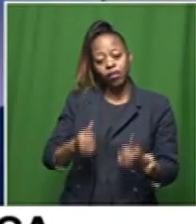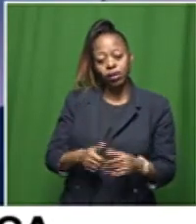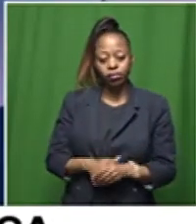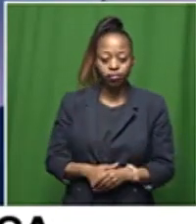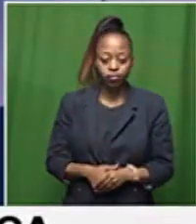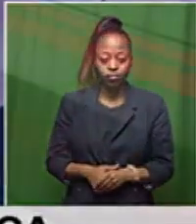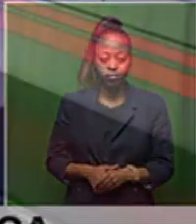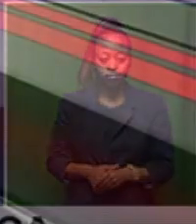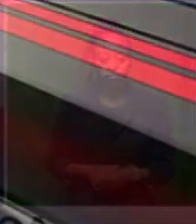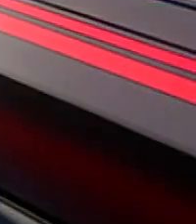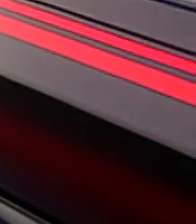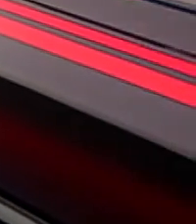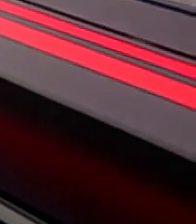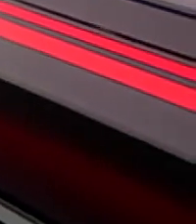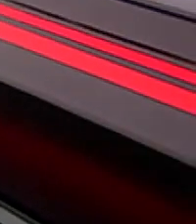this.